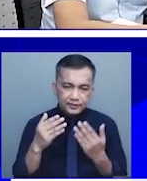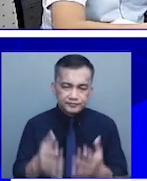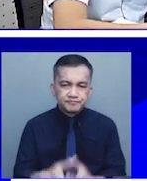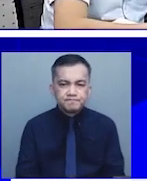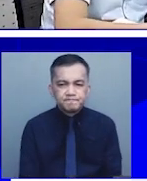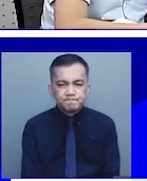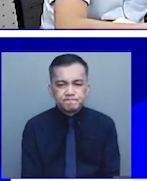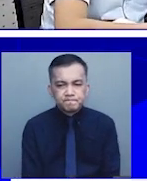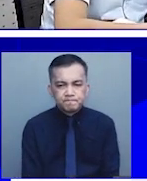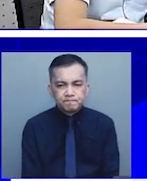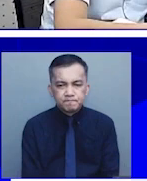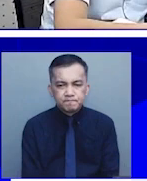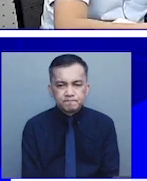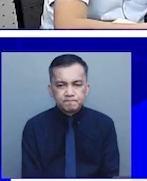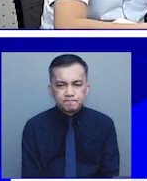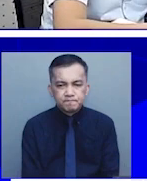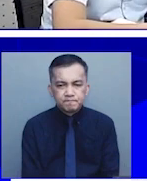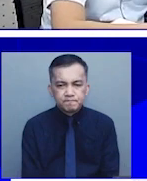March 2009.